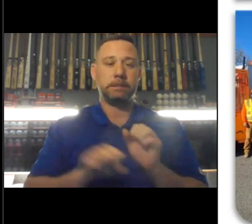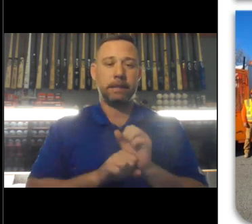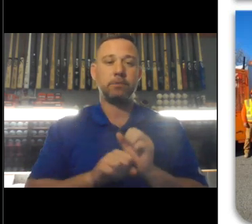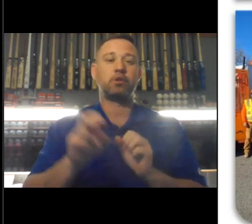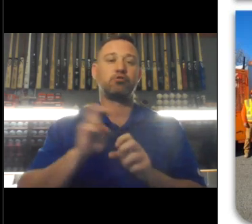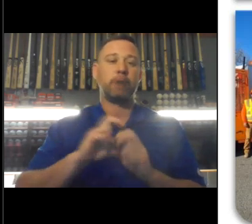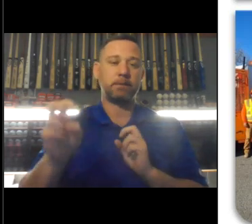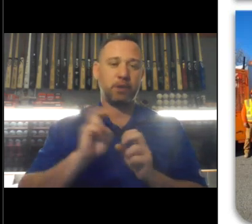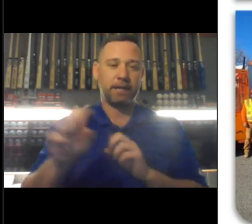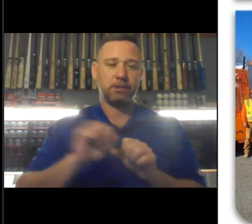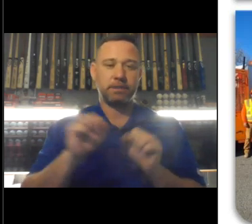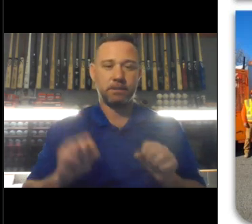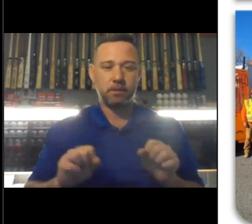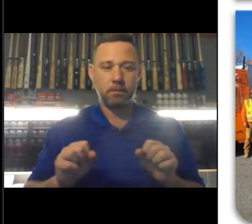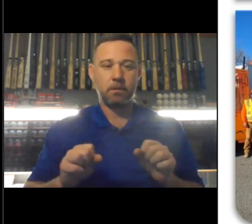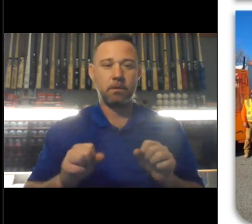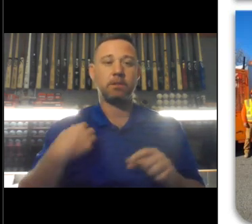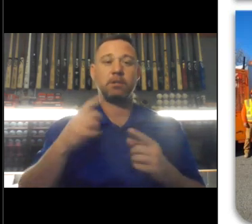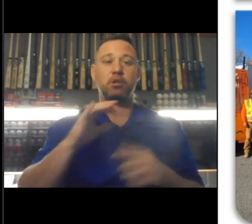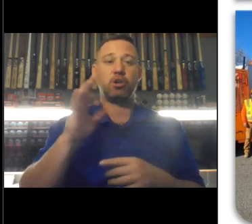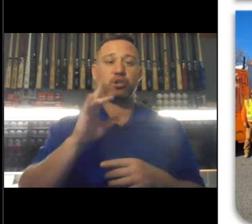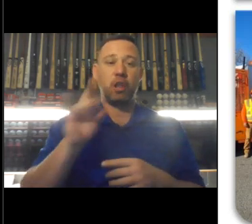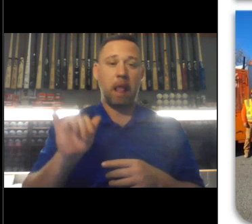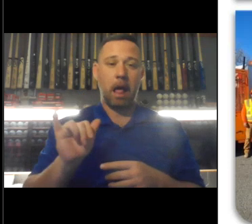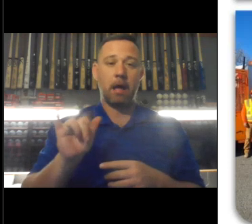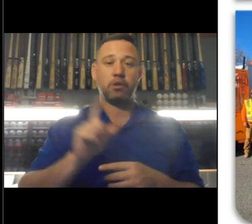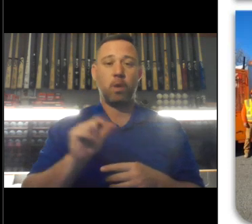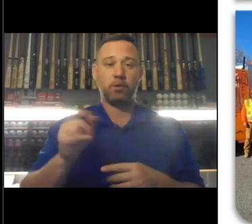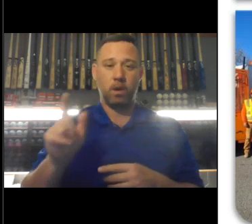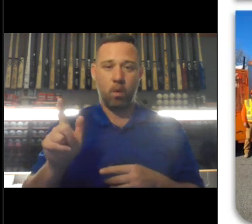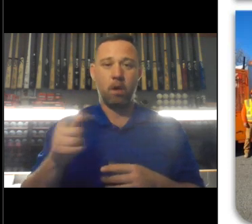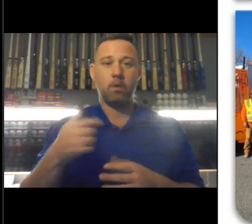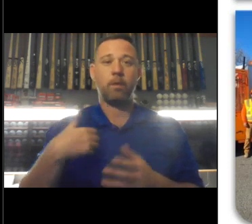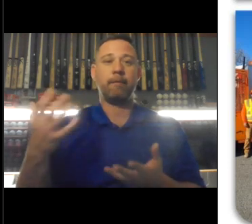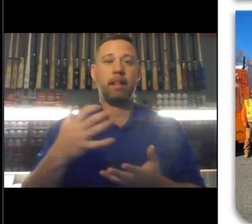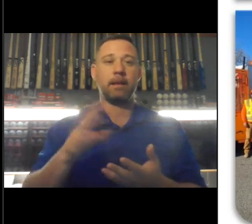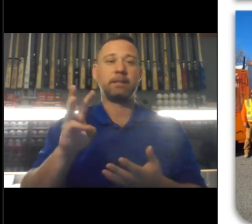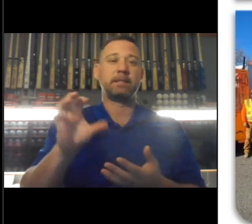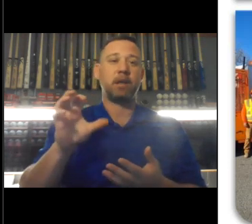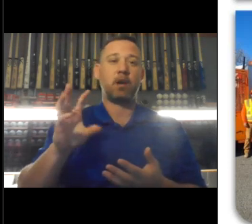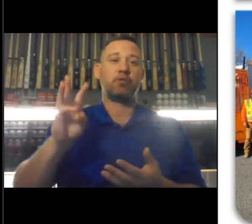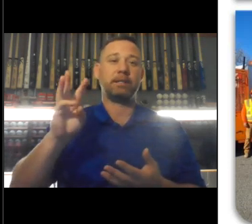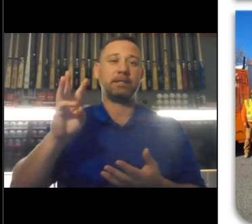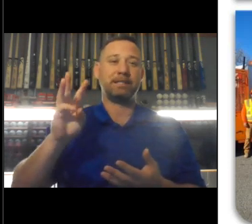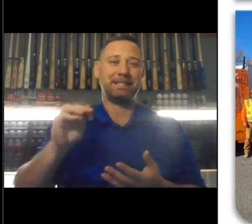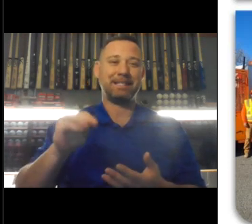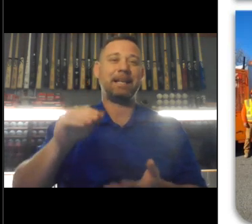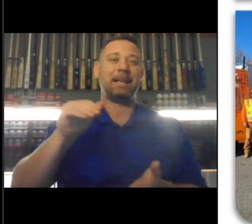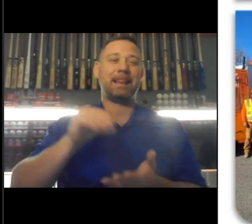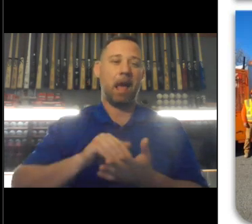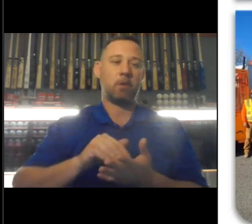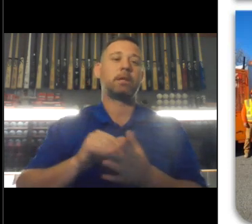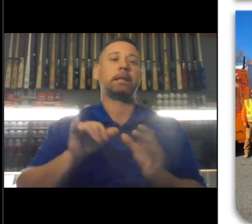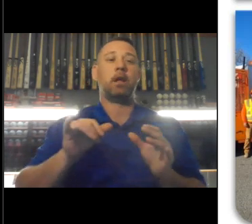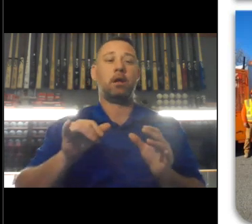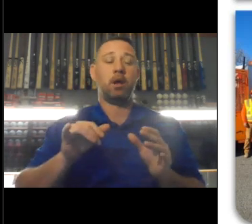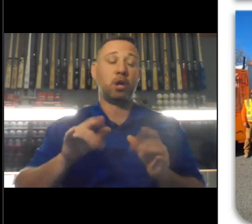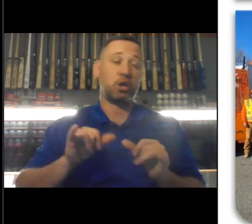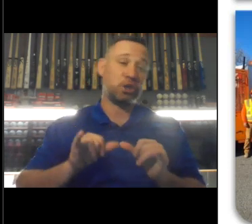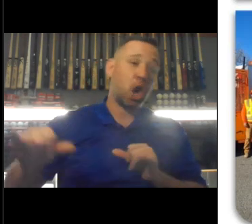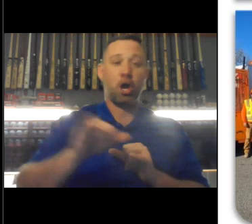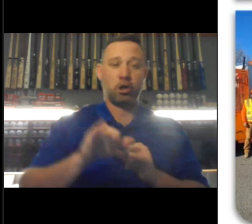Since July of 2021, so this fiscal year, we've collected 616,000 cubic yards of litter on our